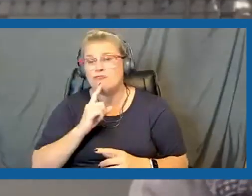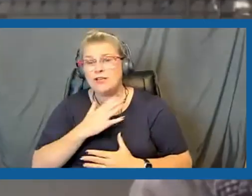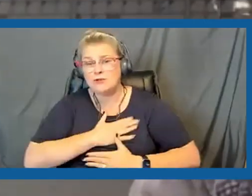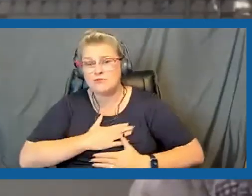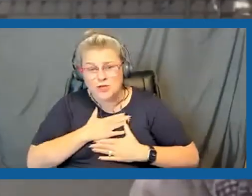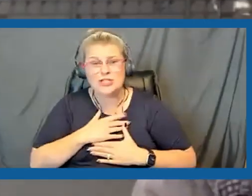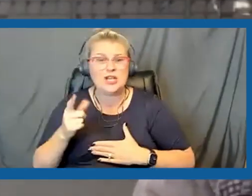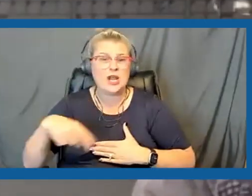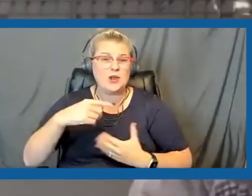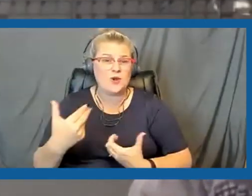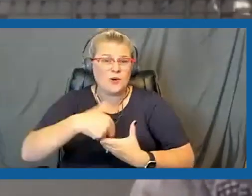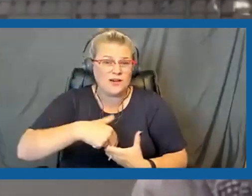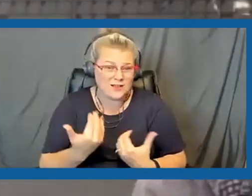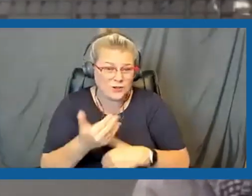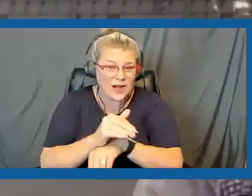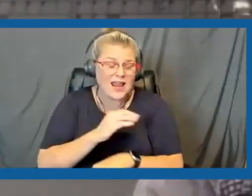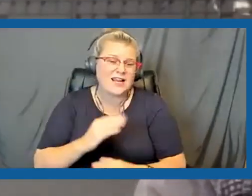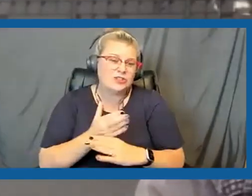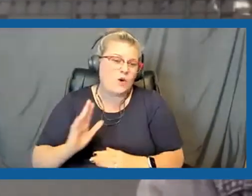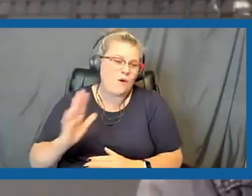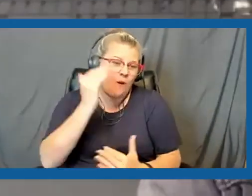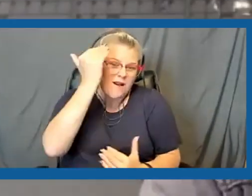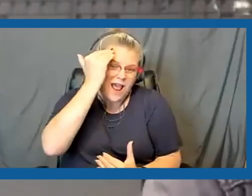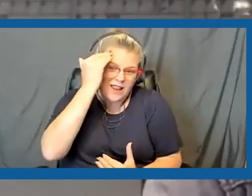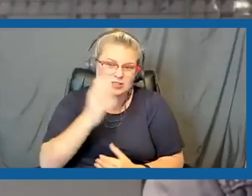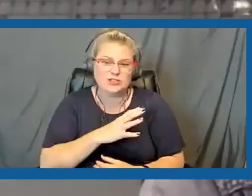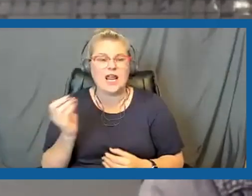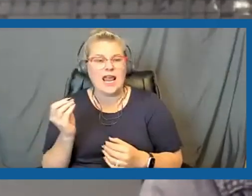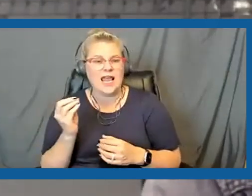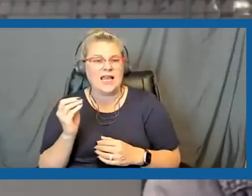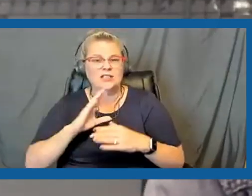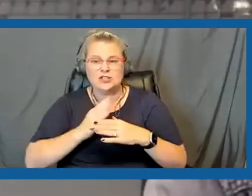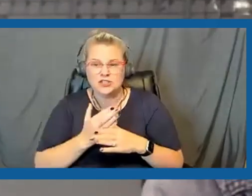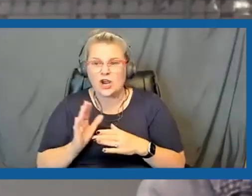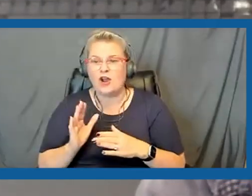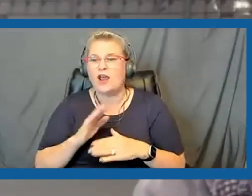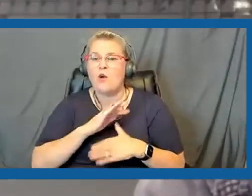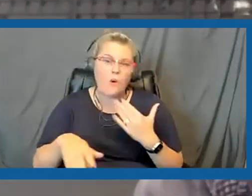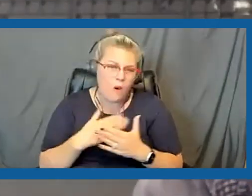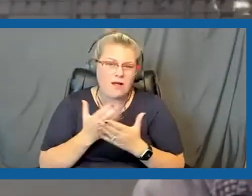appreciate you being here and sharing your knowledge and sharing